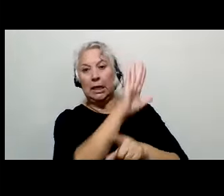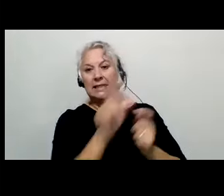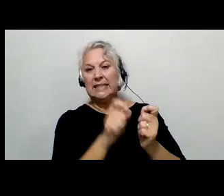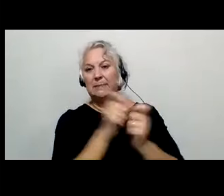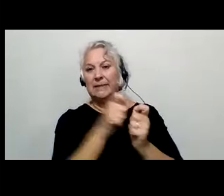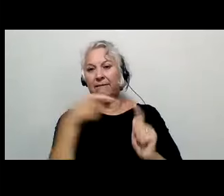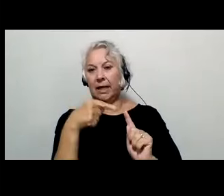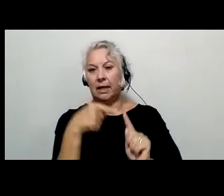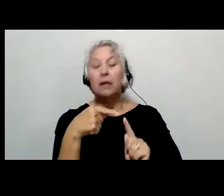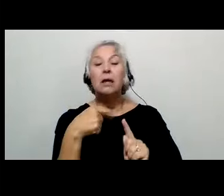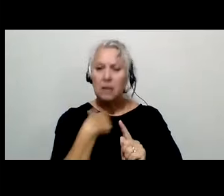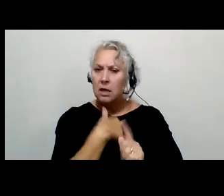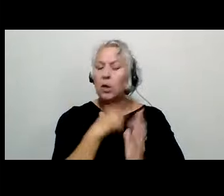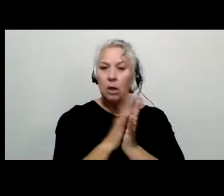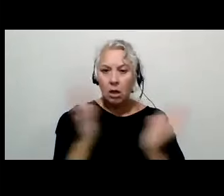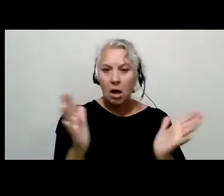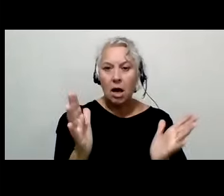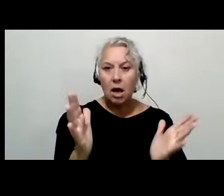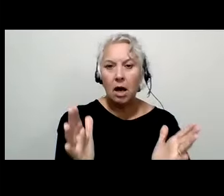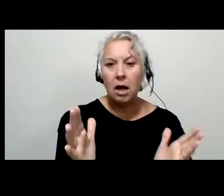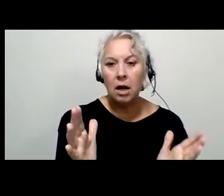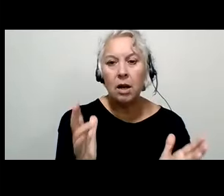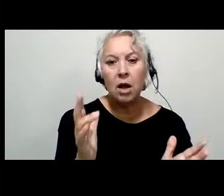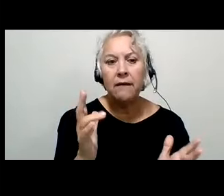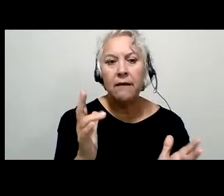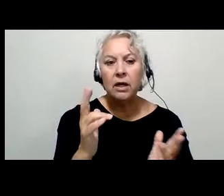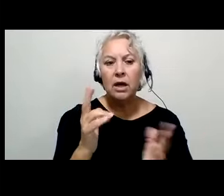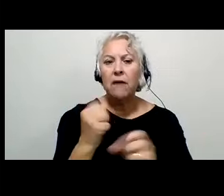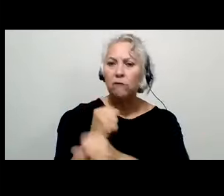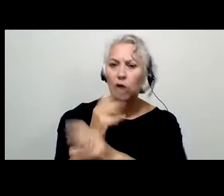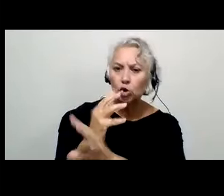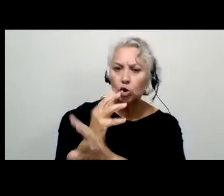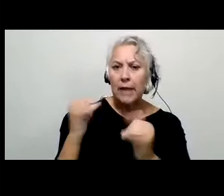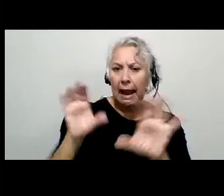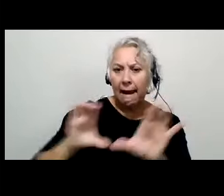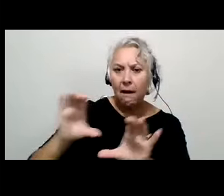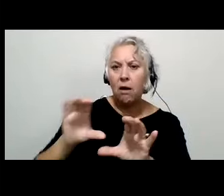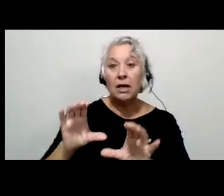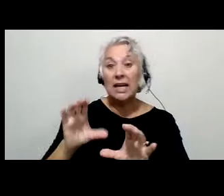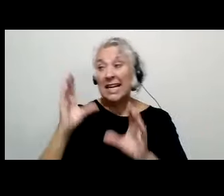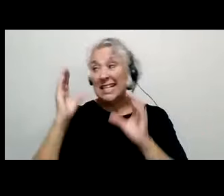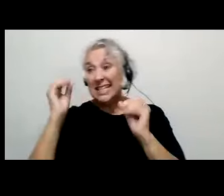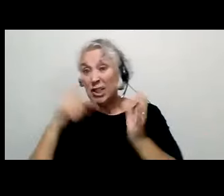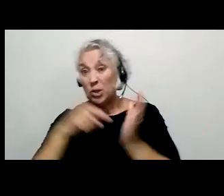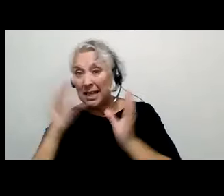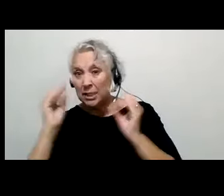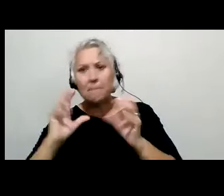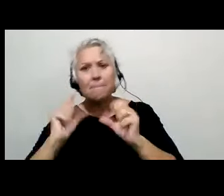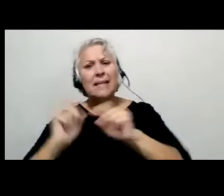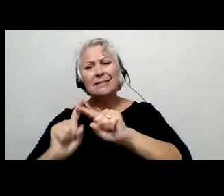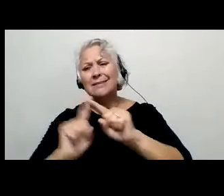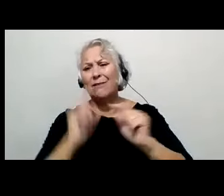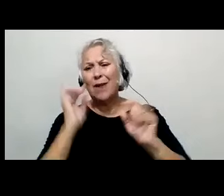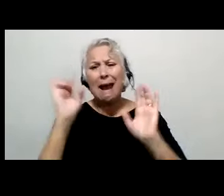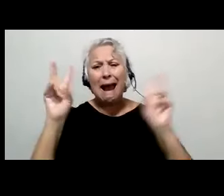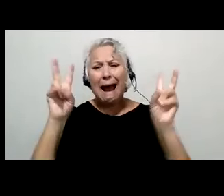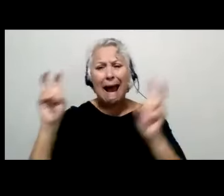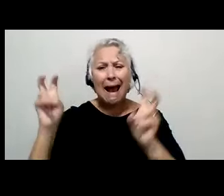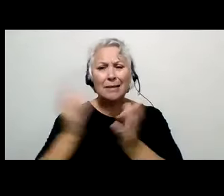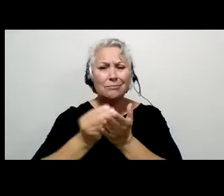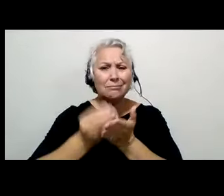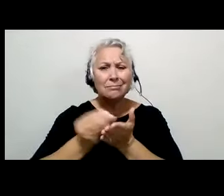doing a lot of virtual stuff right now, and through Teachers Pay Teachers, there's many different items that you can work with